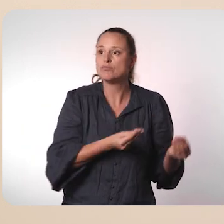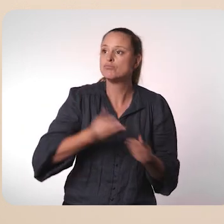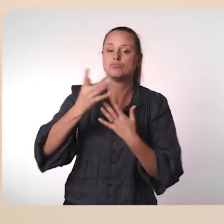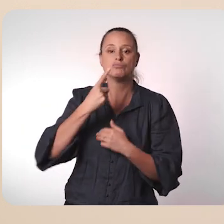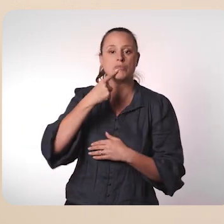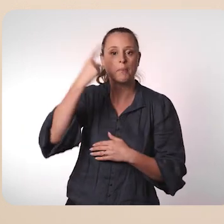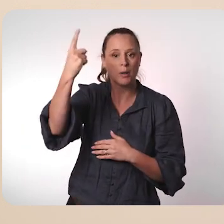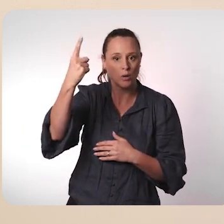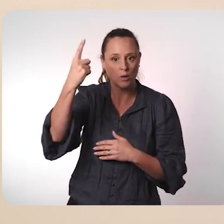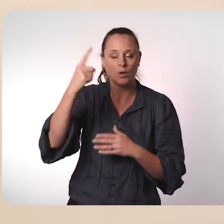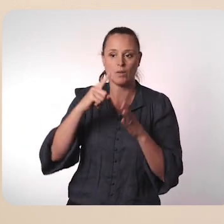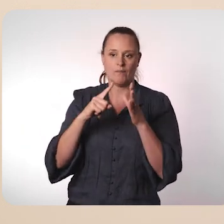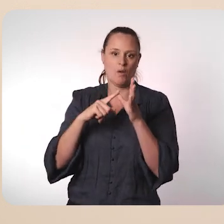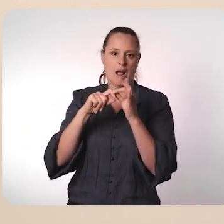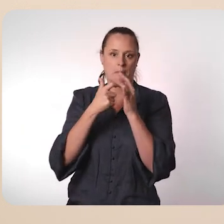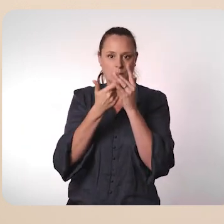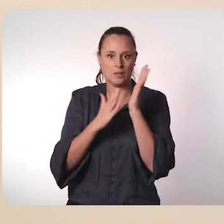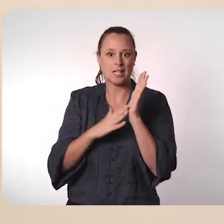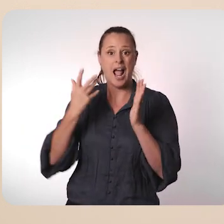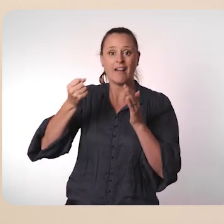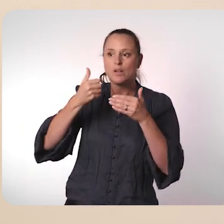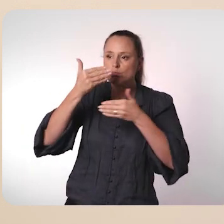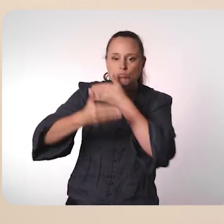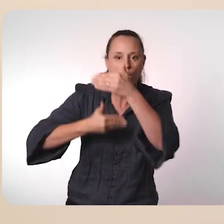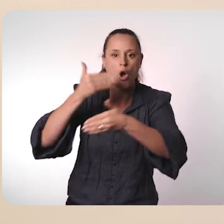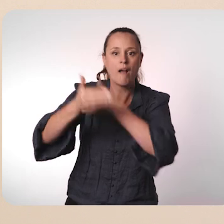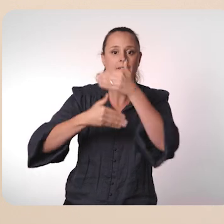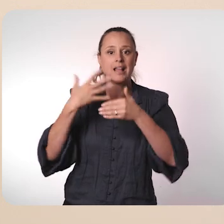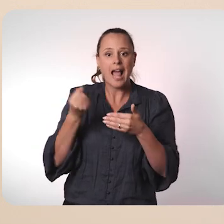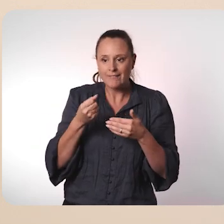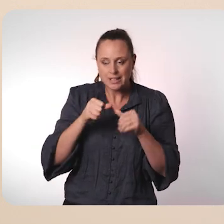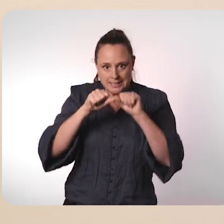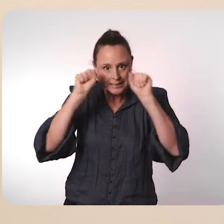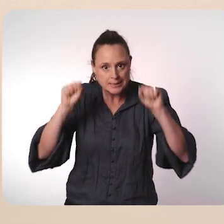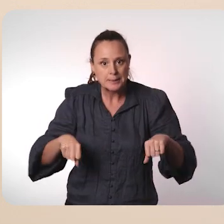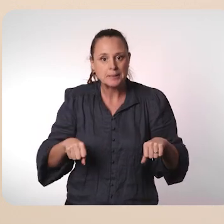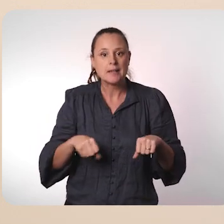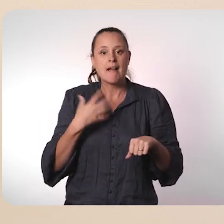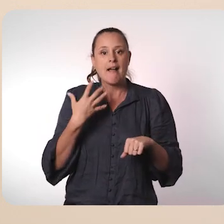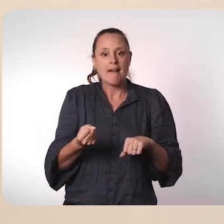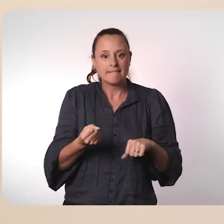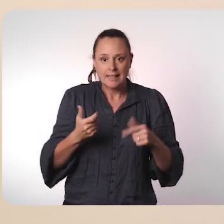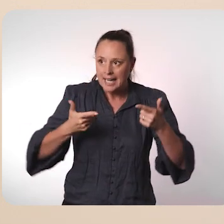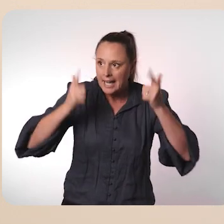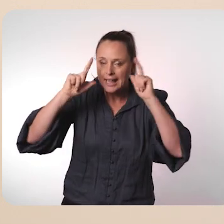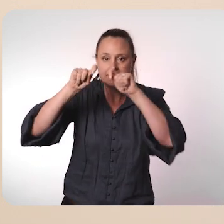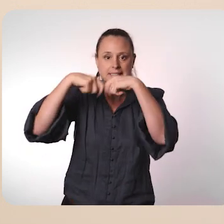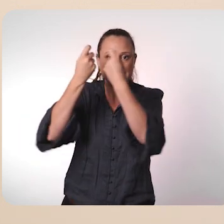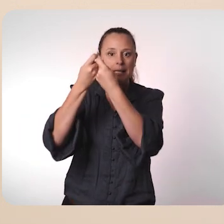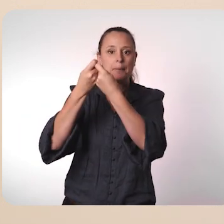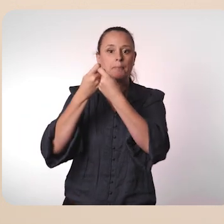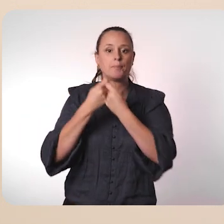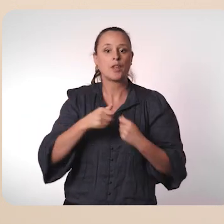and having a system and a leadership team that recognises